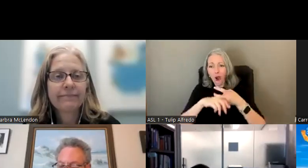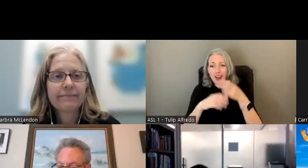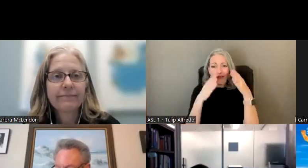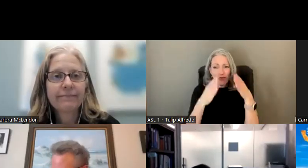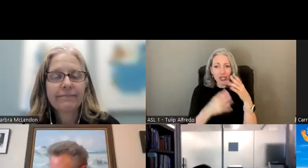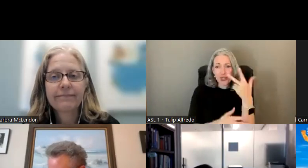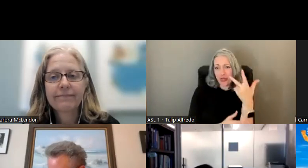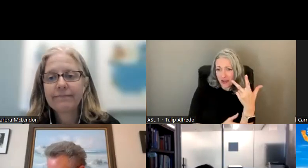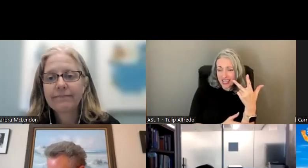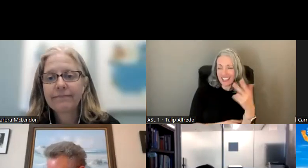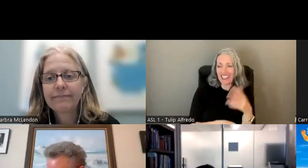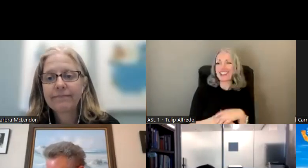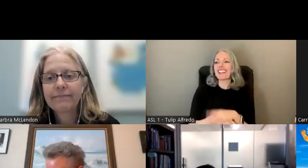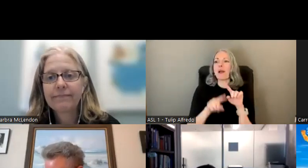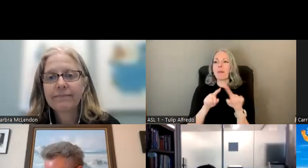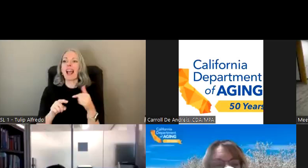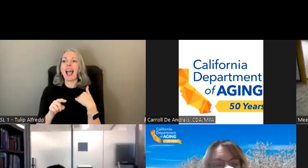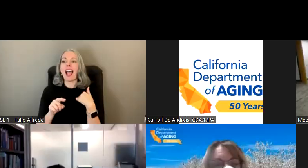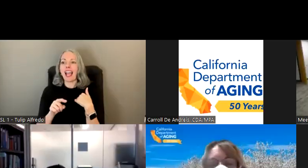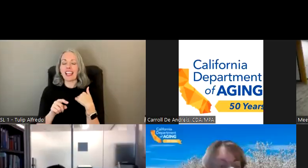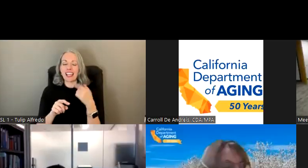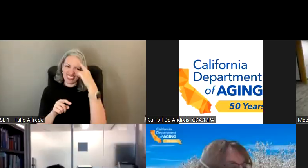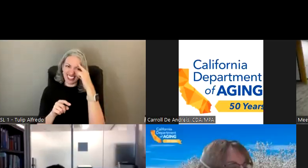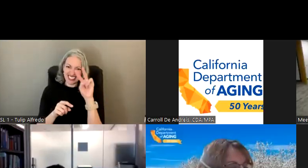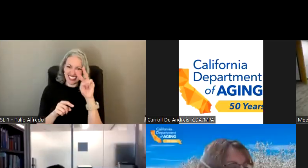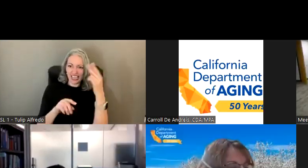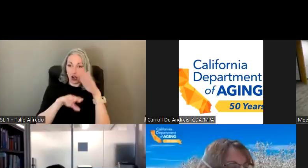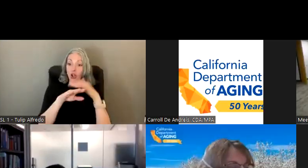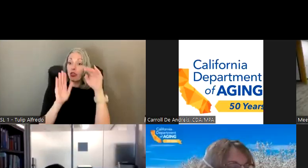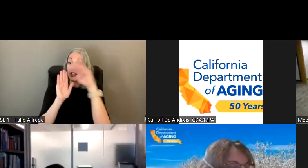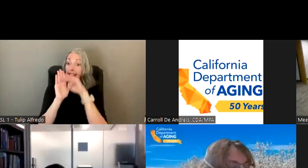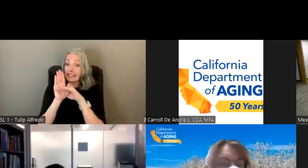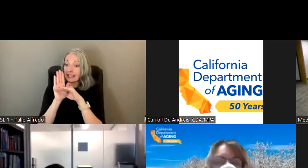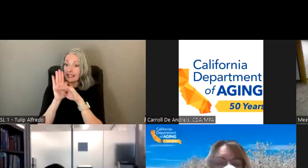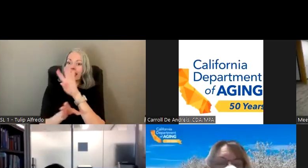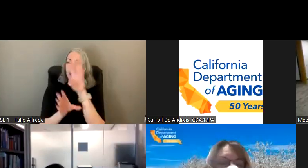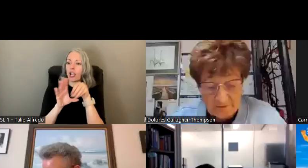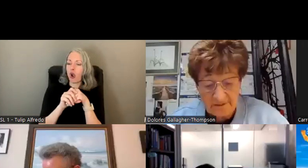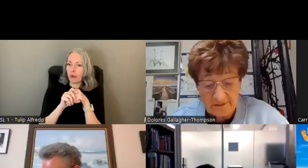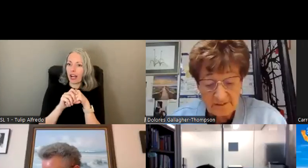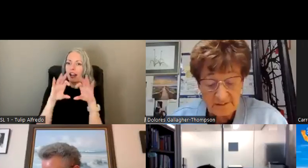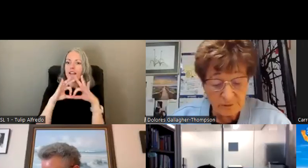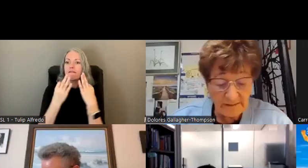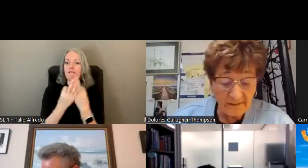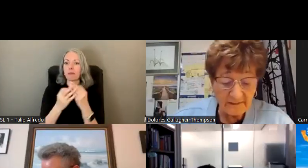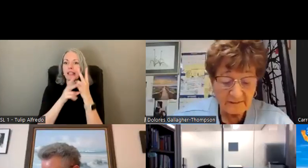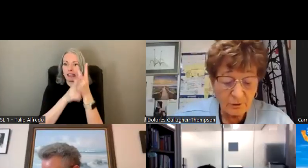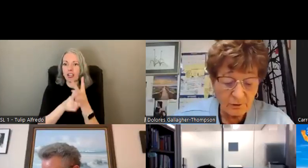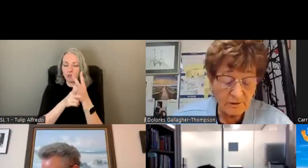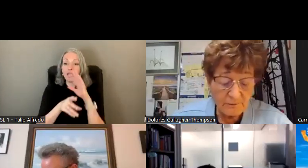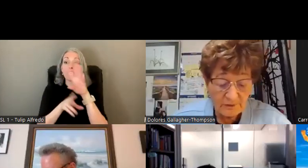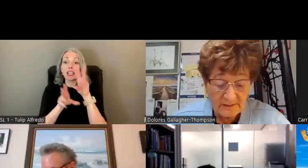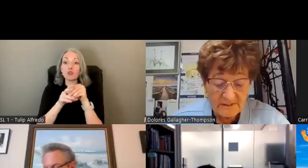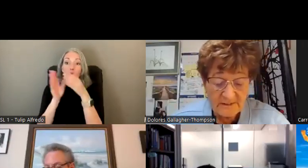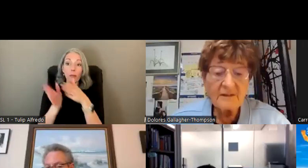guess I'd like to make a pitch for the second one on the list, which is incorporate family caregiving into planning in